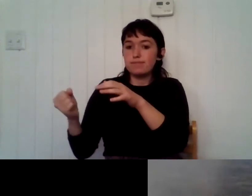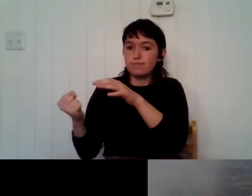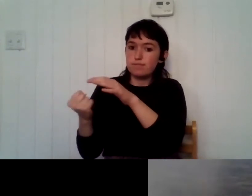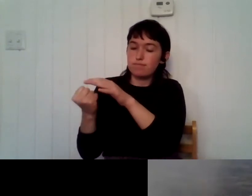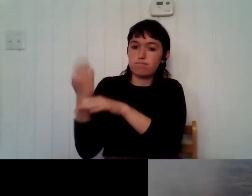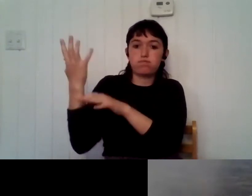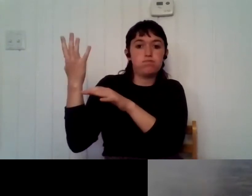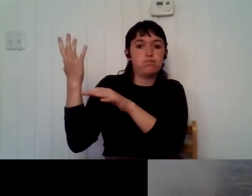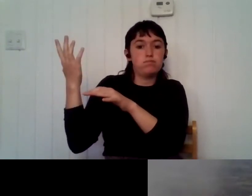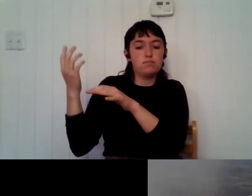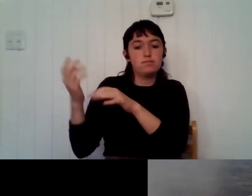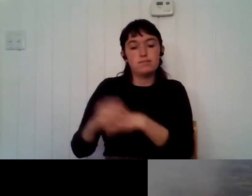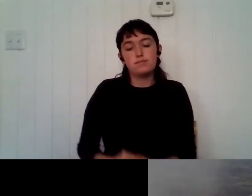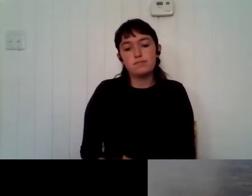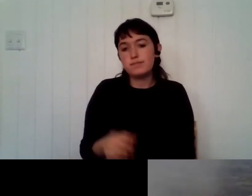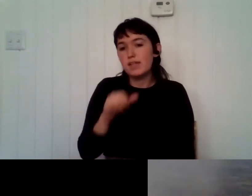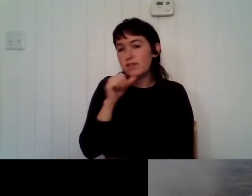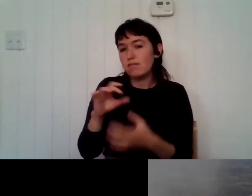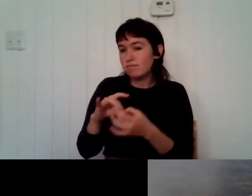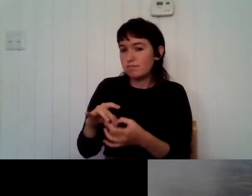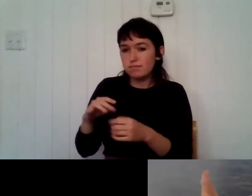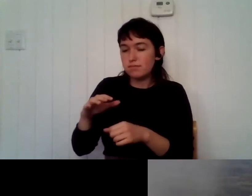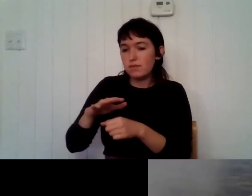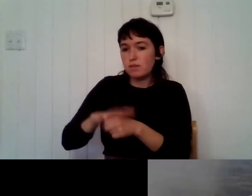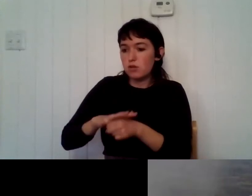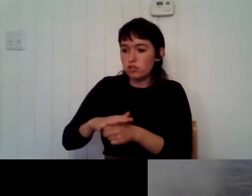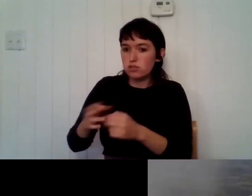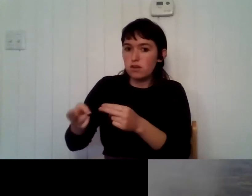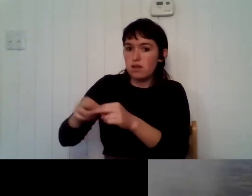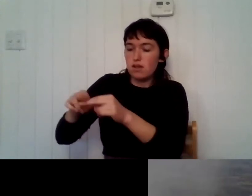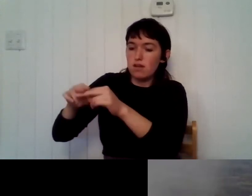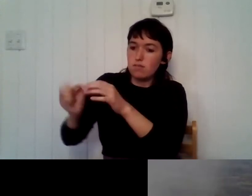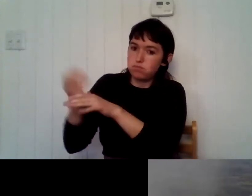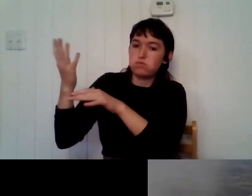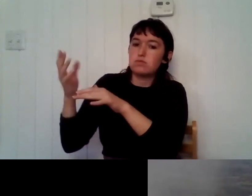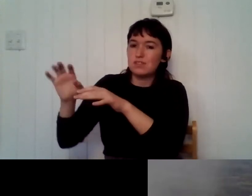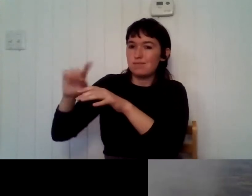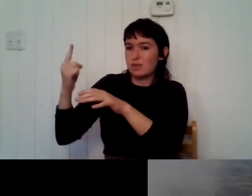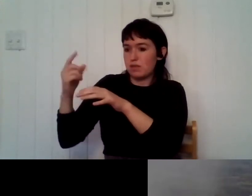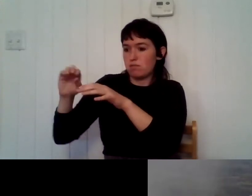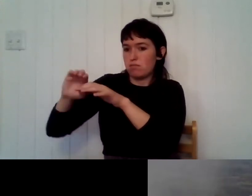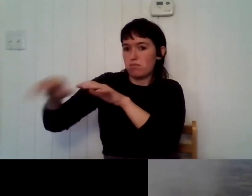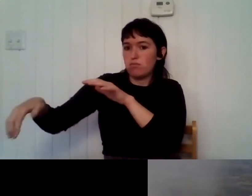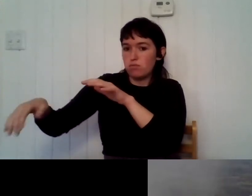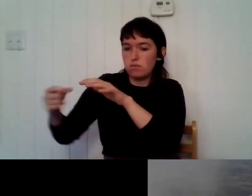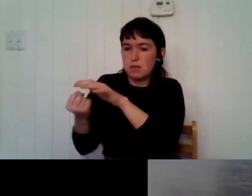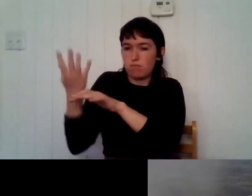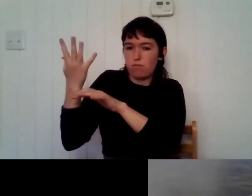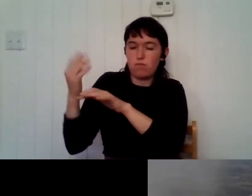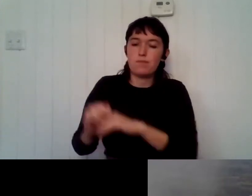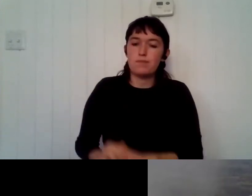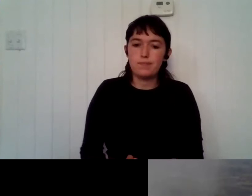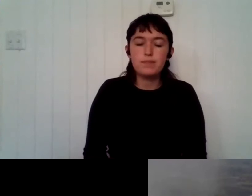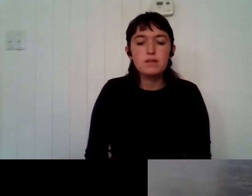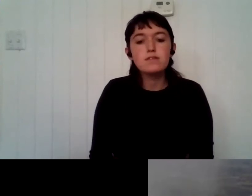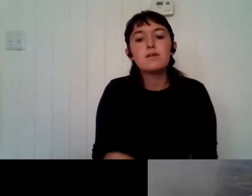went boom. So volcanoes in the Cascades, for example, volcanoes in subduction zones, they have a lot